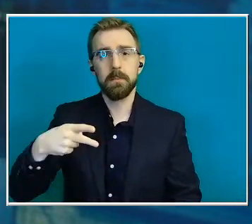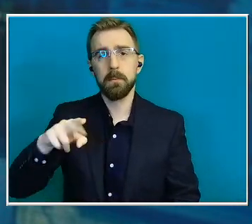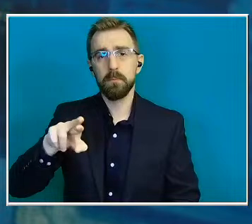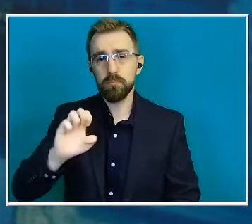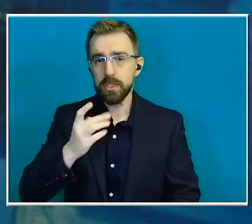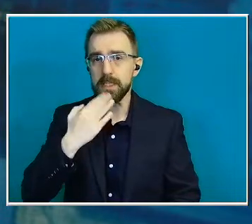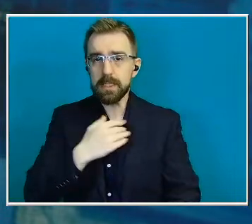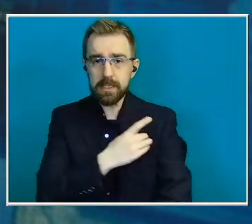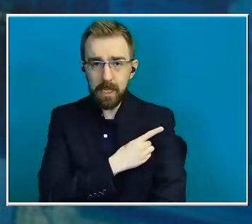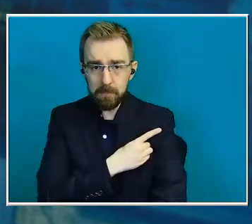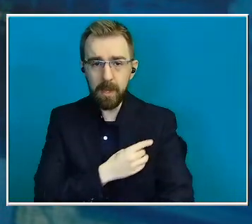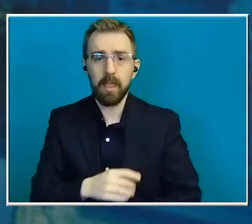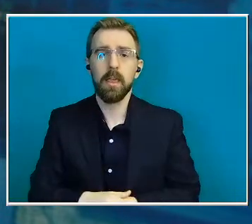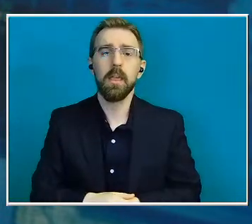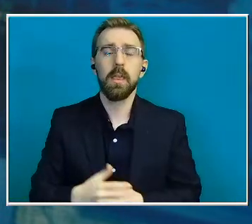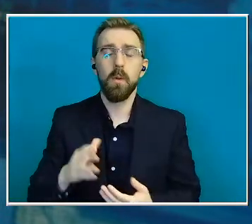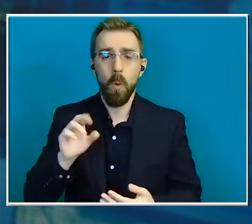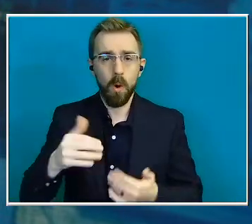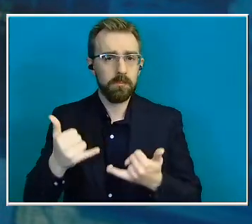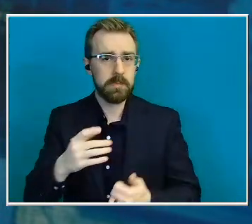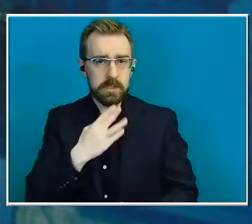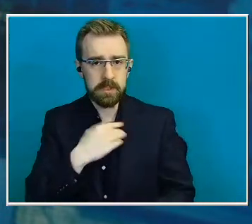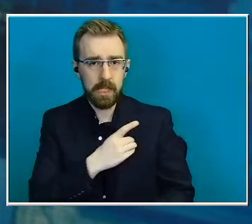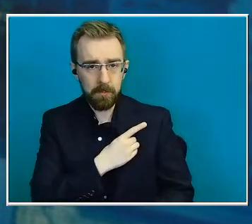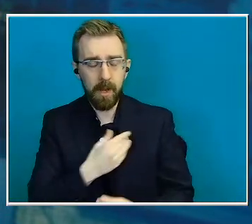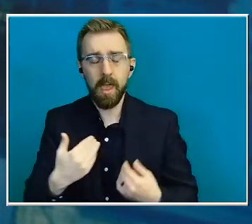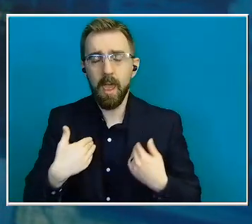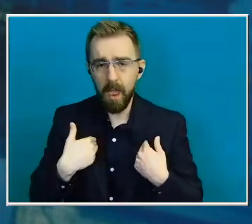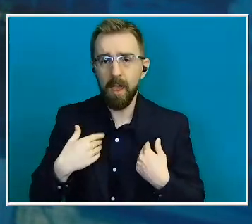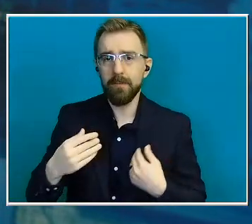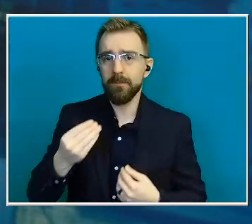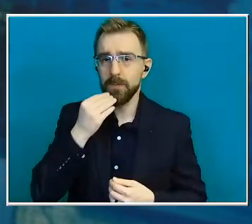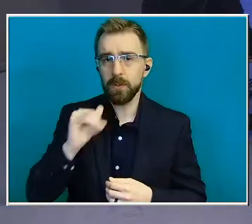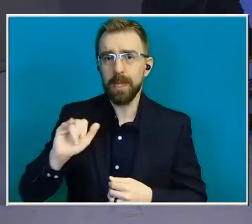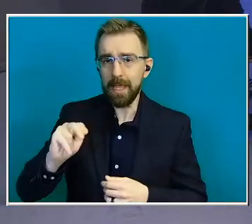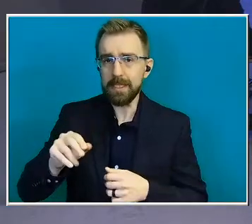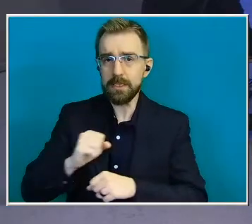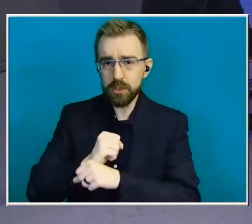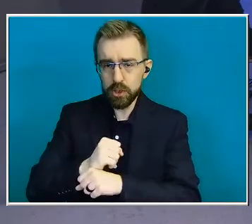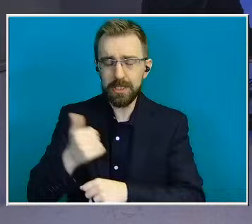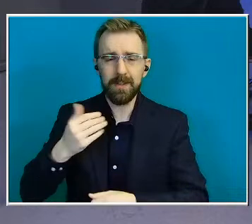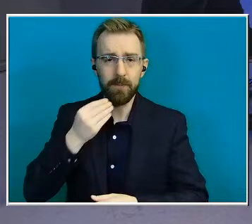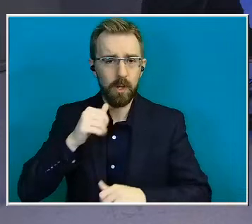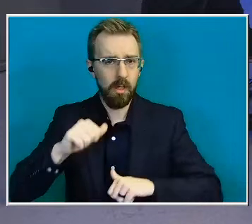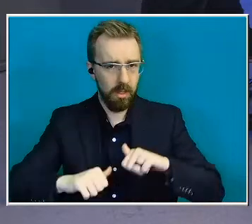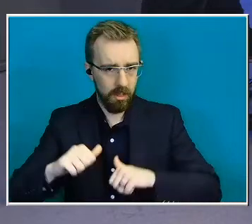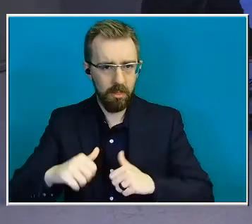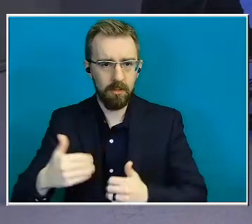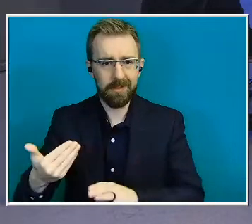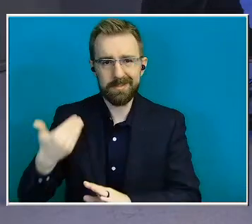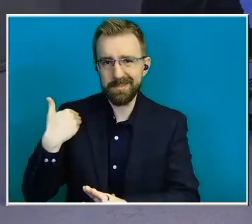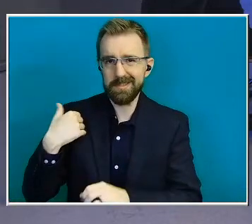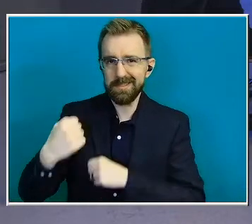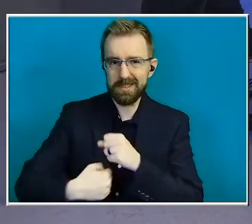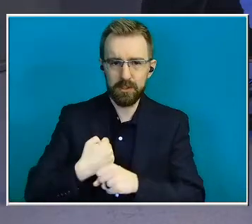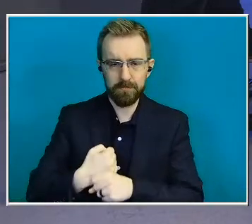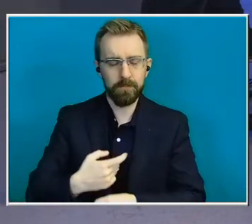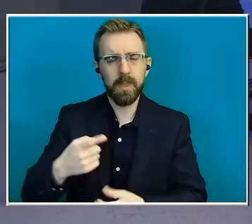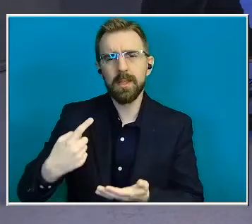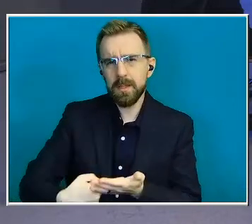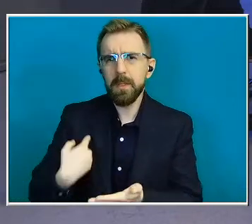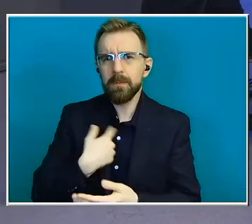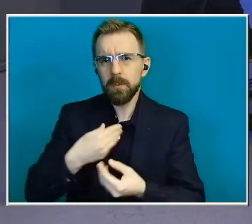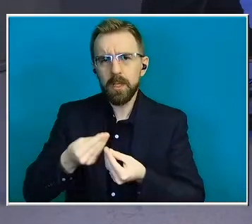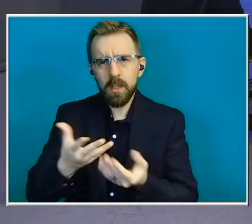and then have experienced food insecurity in the past year. So we also give out some money sometimes, right, to help people go buy